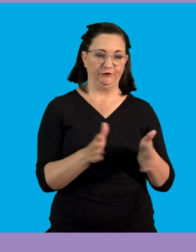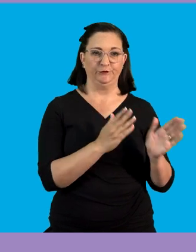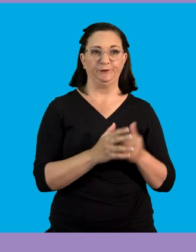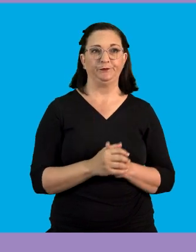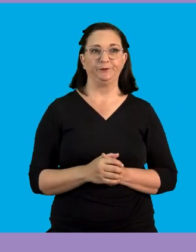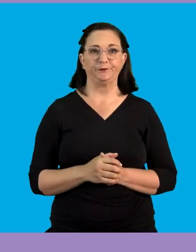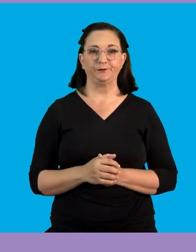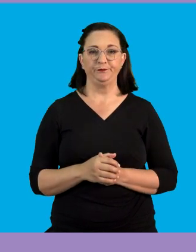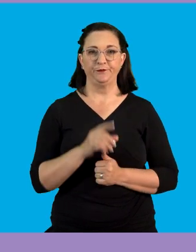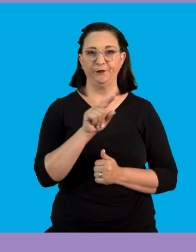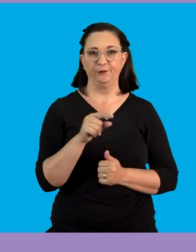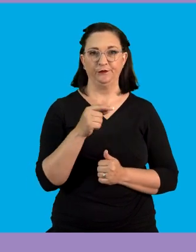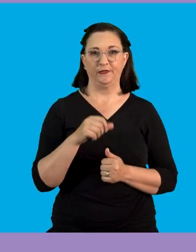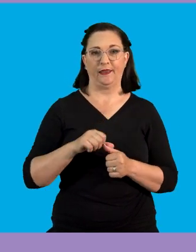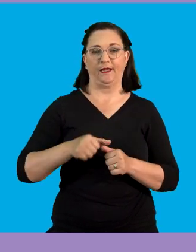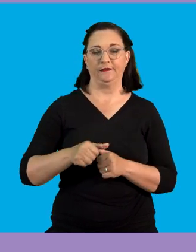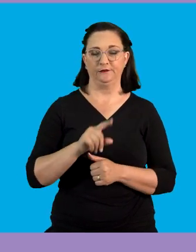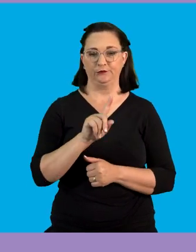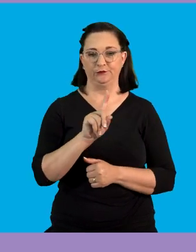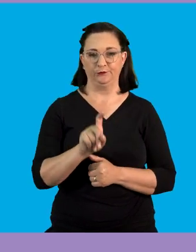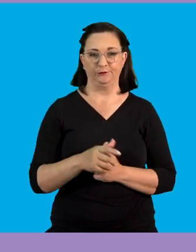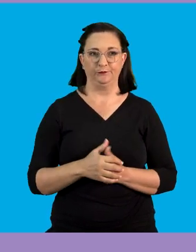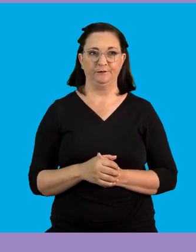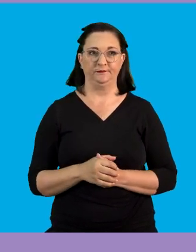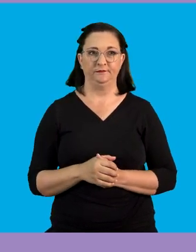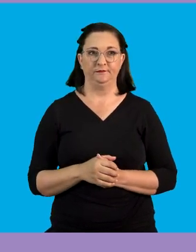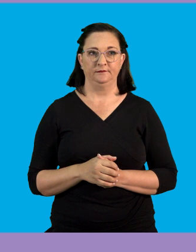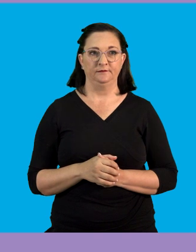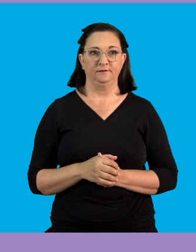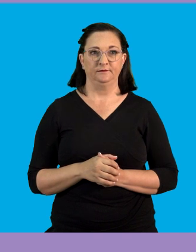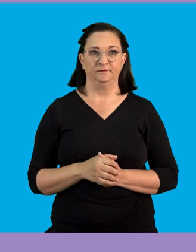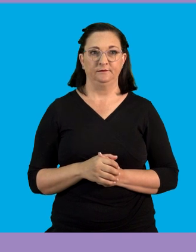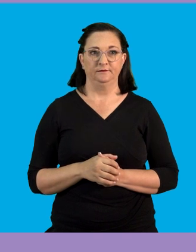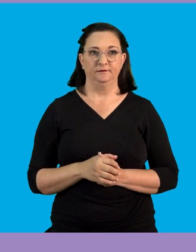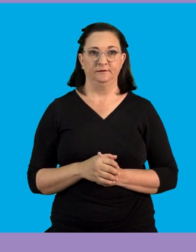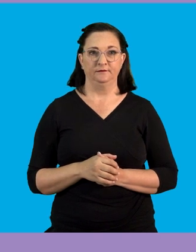That is question 1. Let's look at the next question.